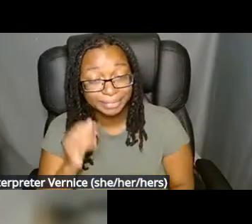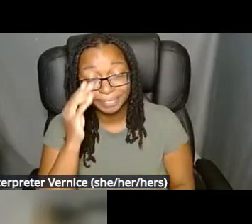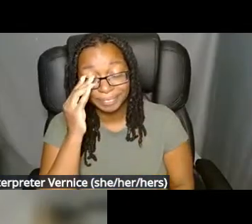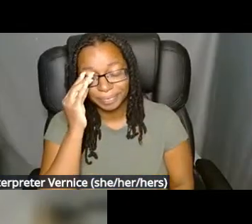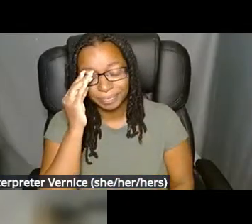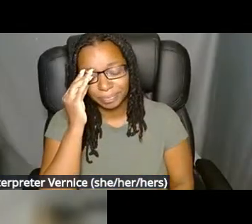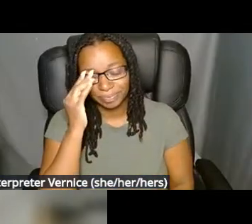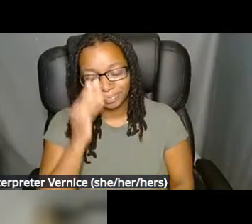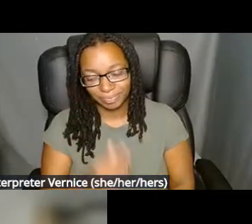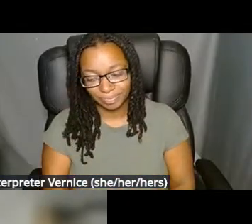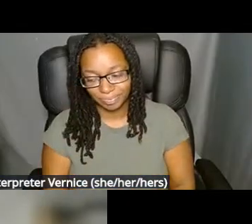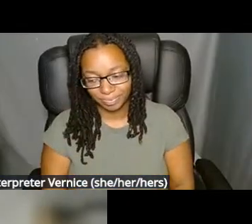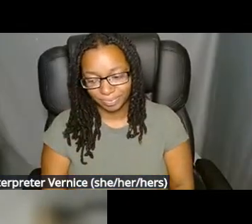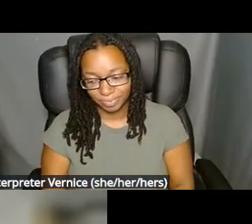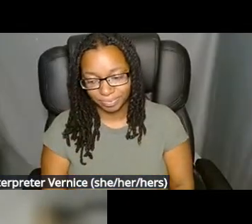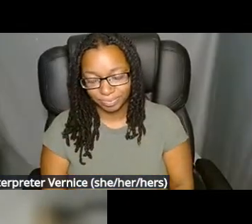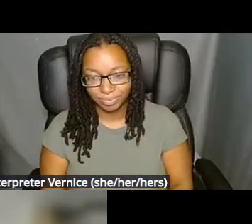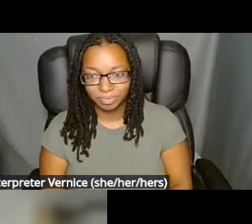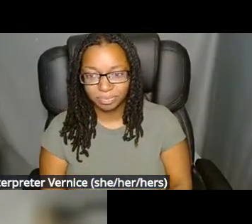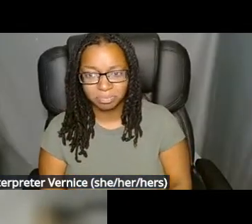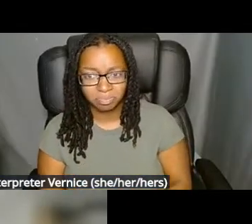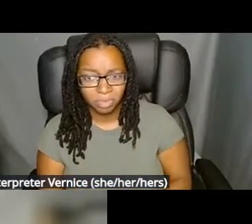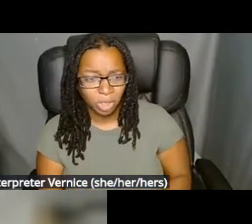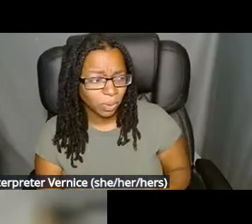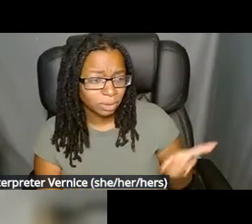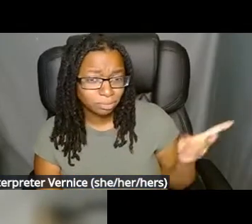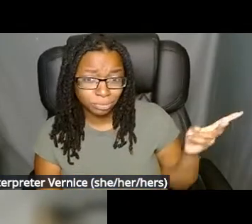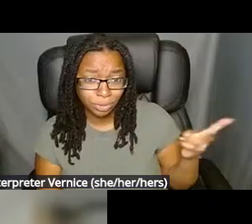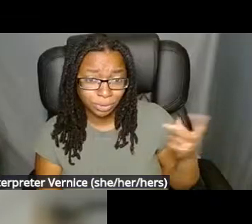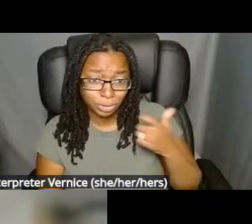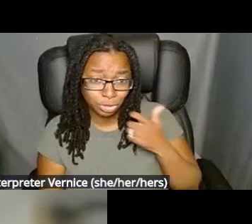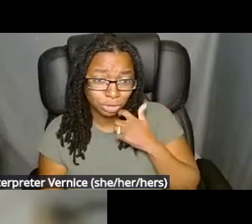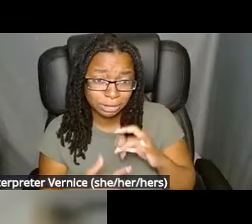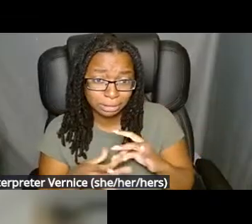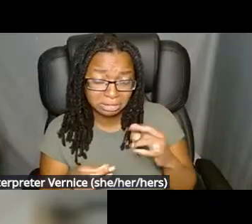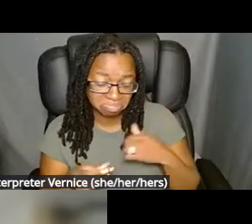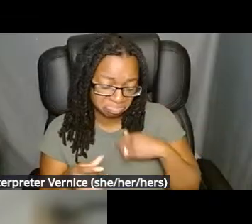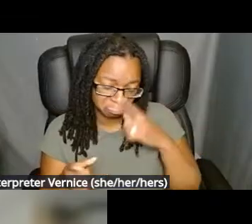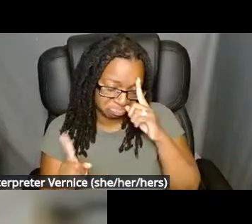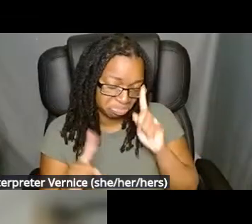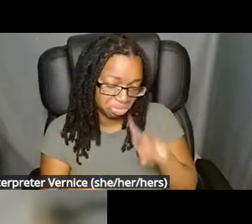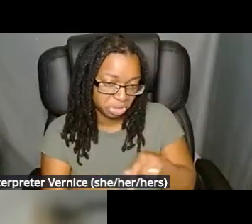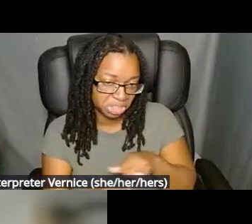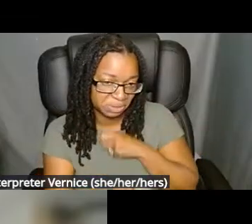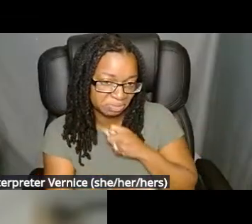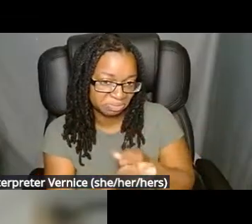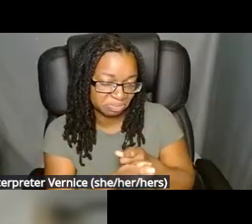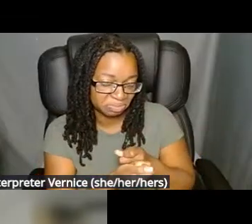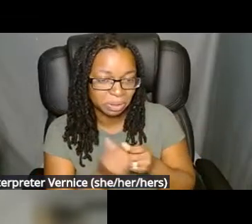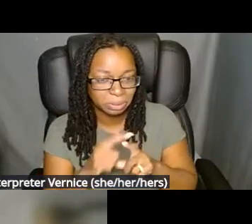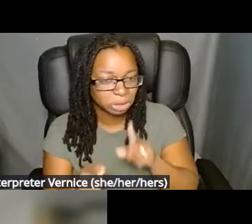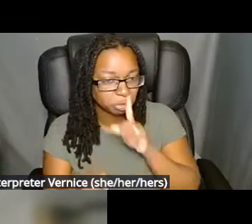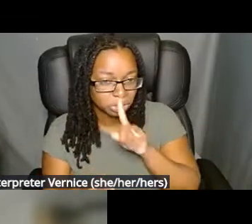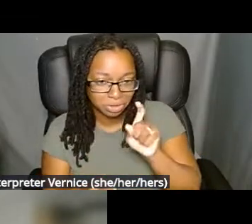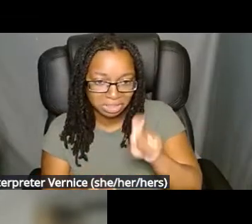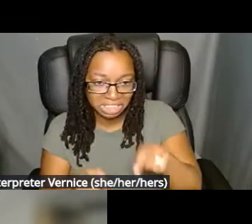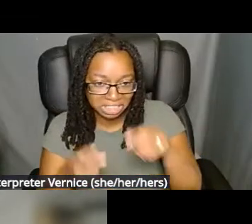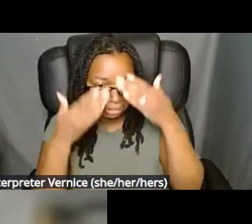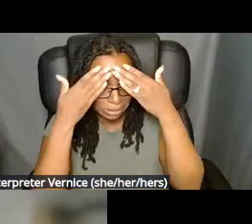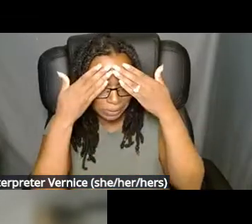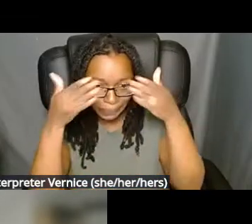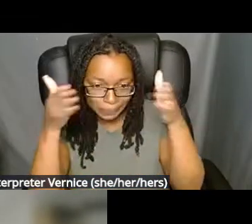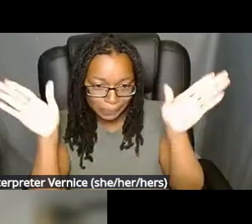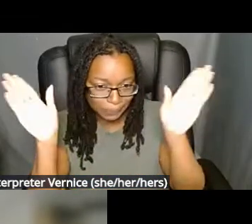I actually echo what everyone just said, but one thing that helped me was just being open-minded, being open-minded.